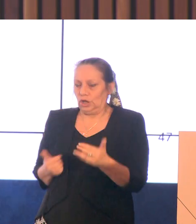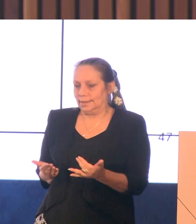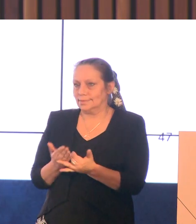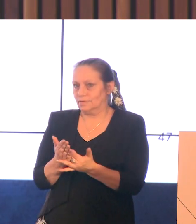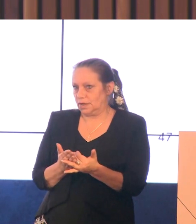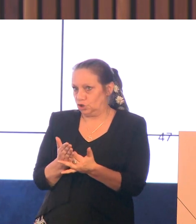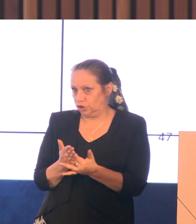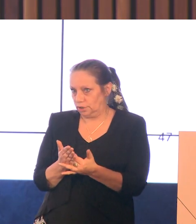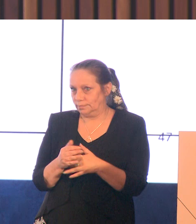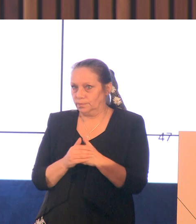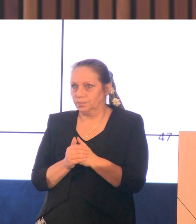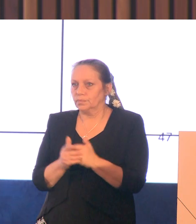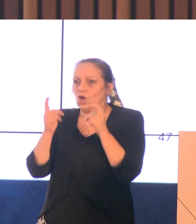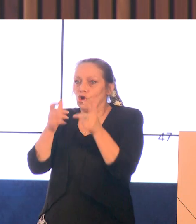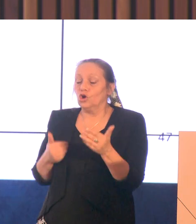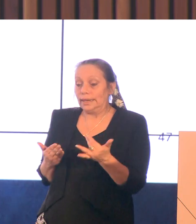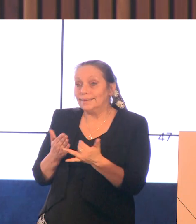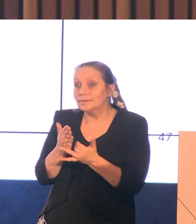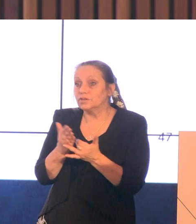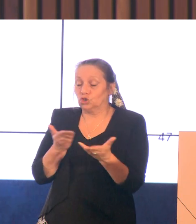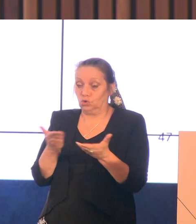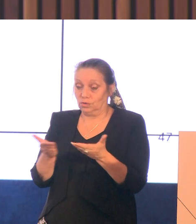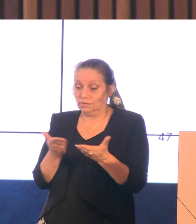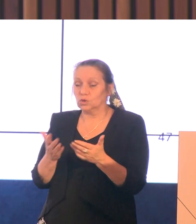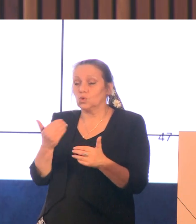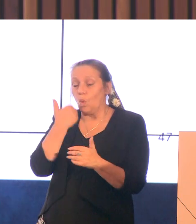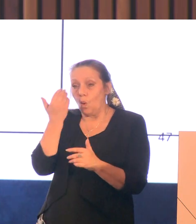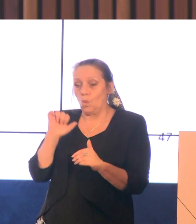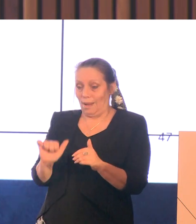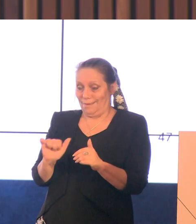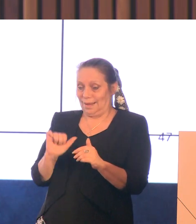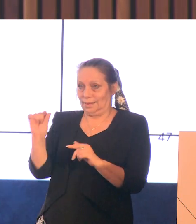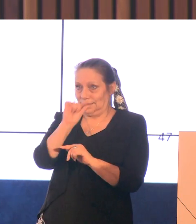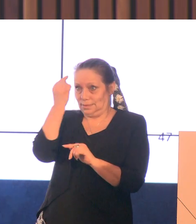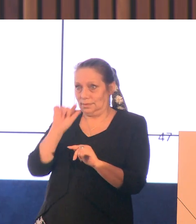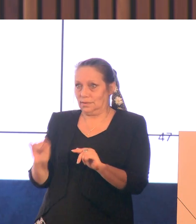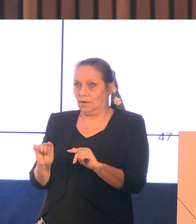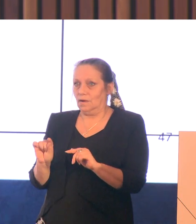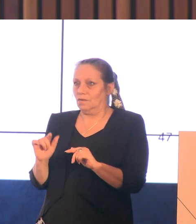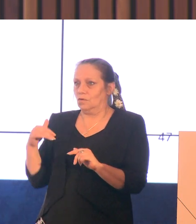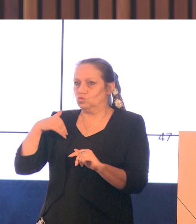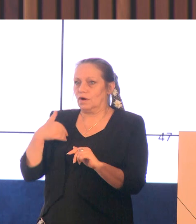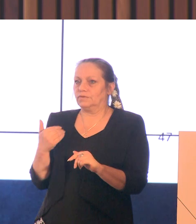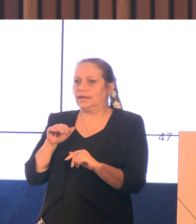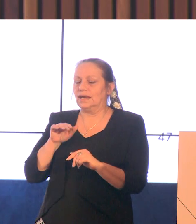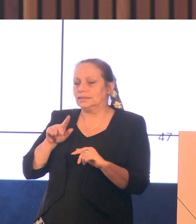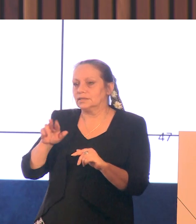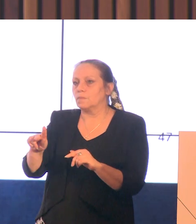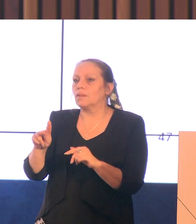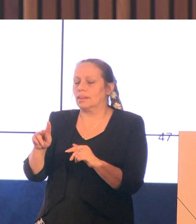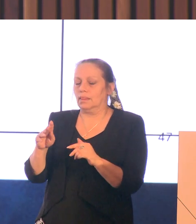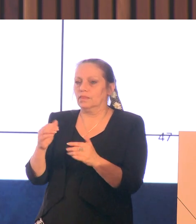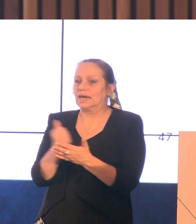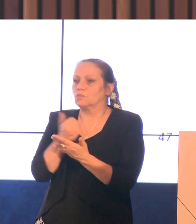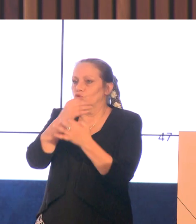intervention. Early intervention services were always intended to be available to roughly twice as many